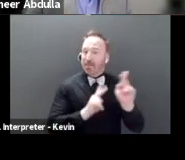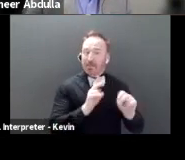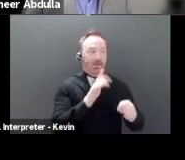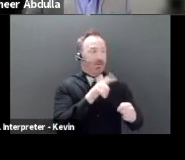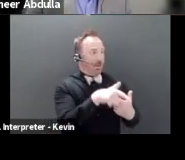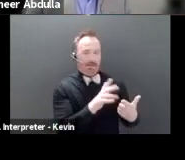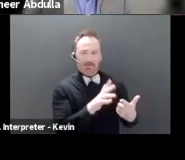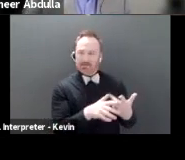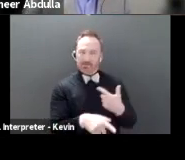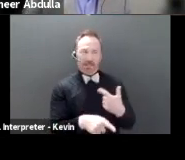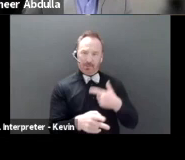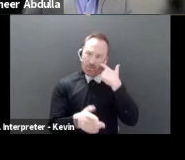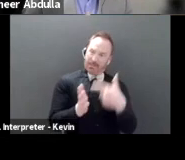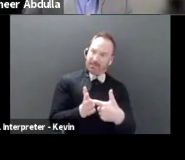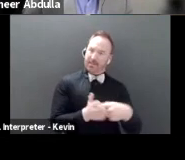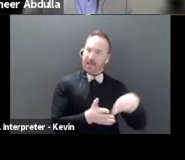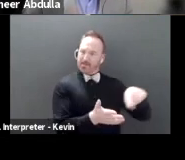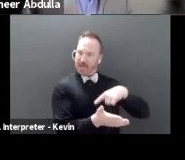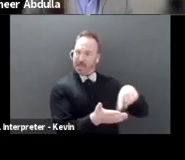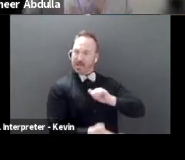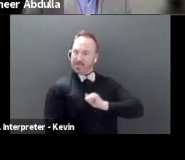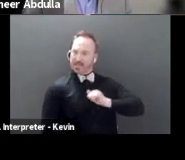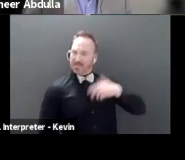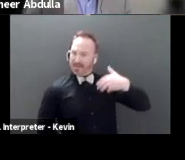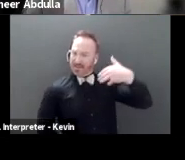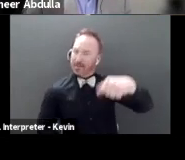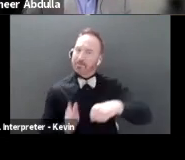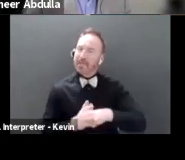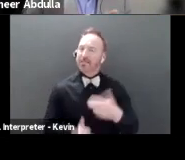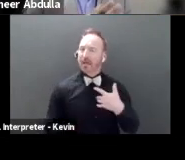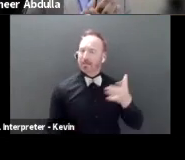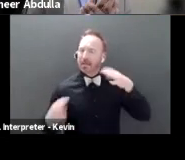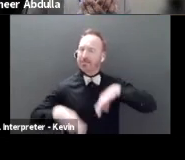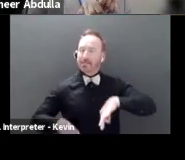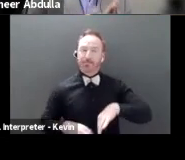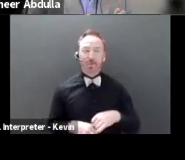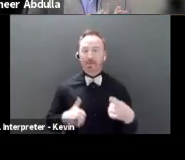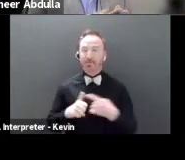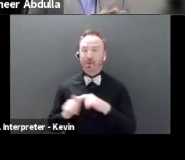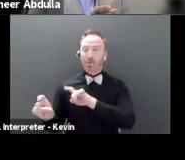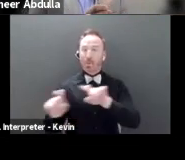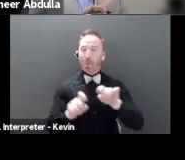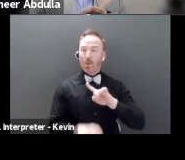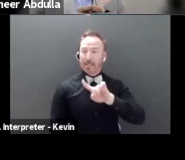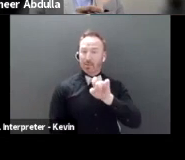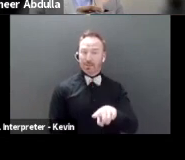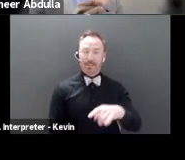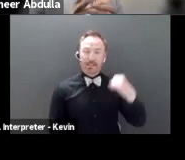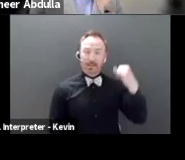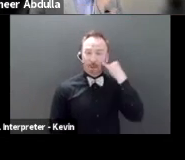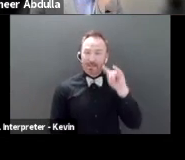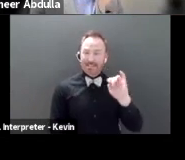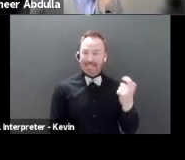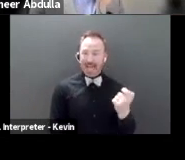payment occur. So Jordan, my first polling question, what is the most tax efficient way to receive